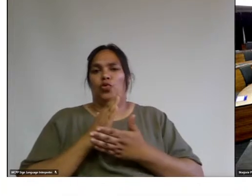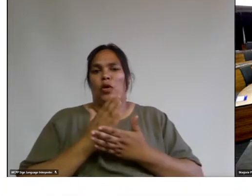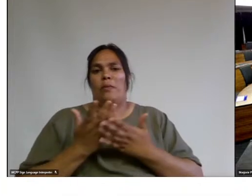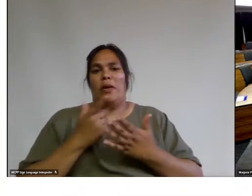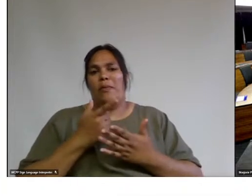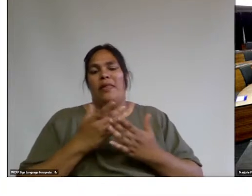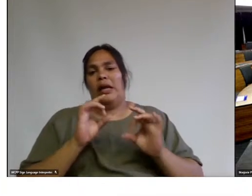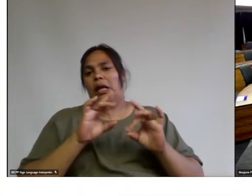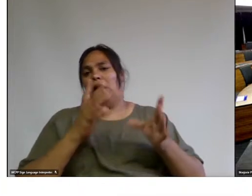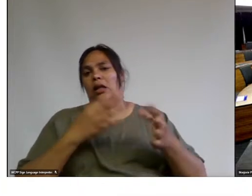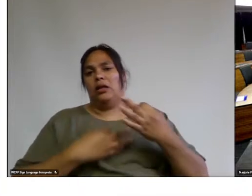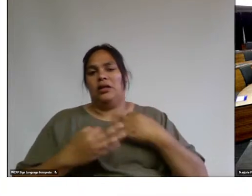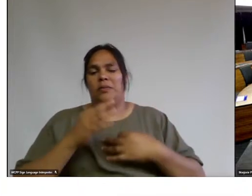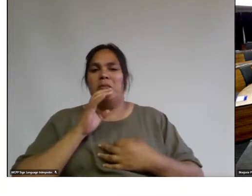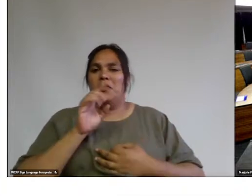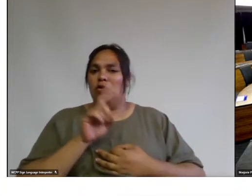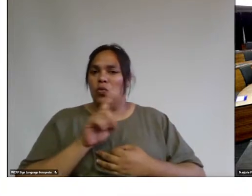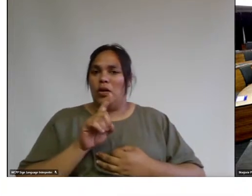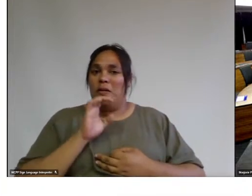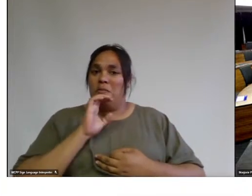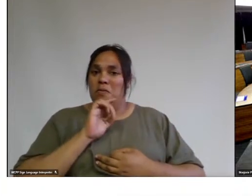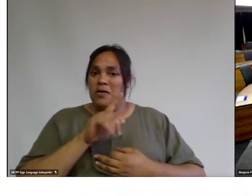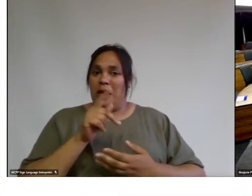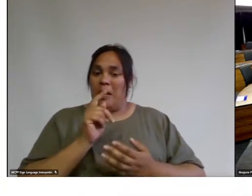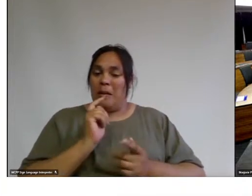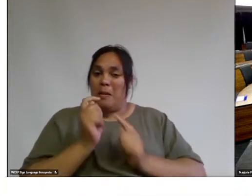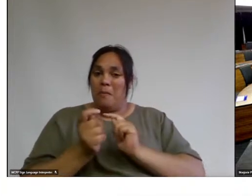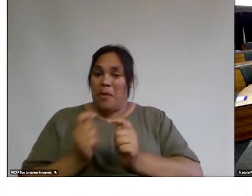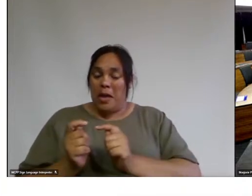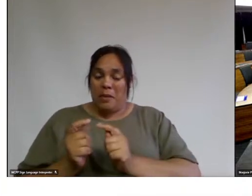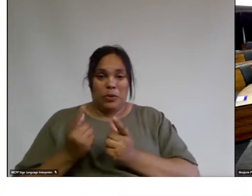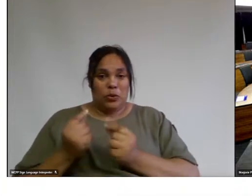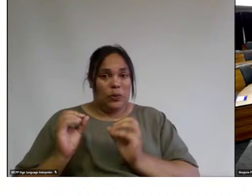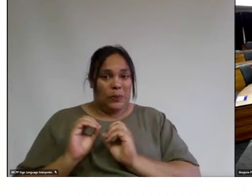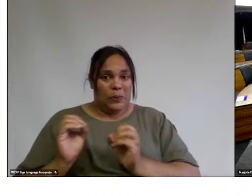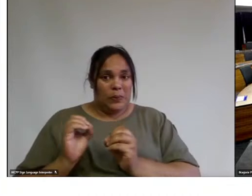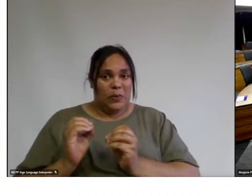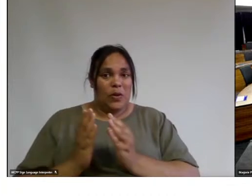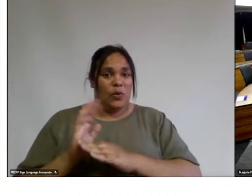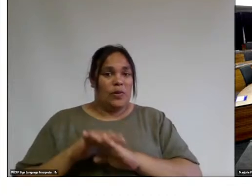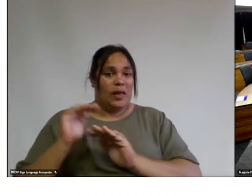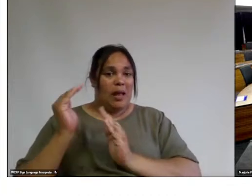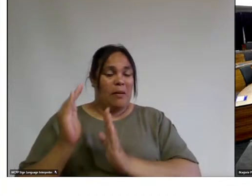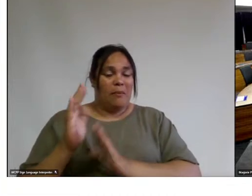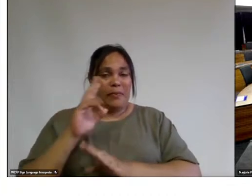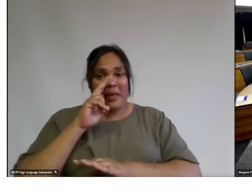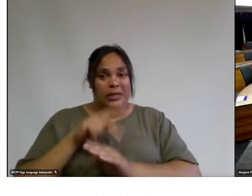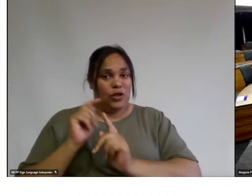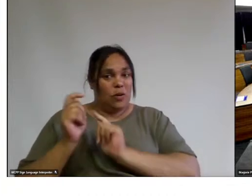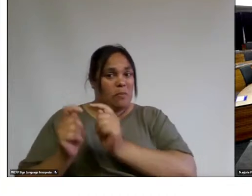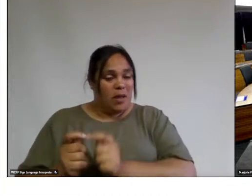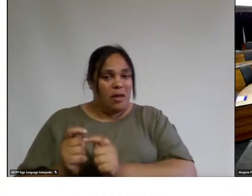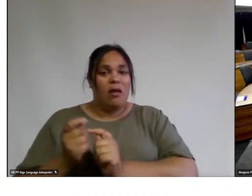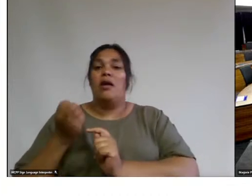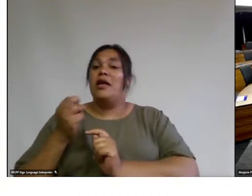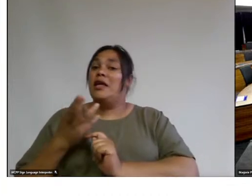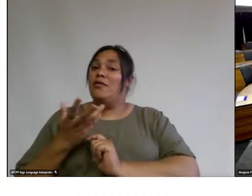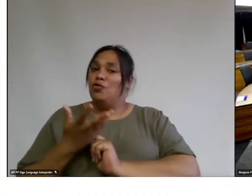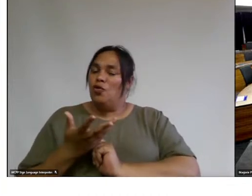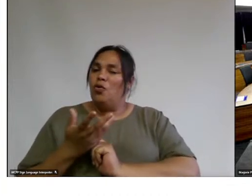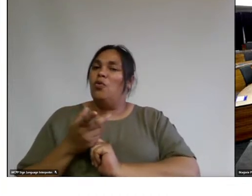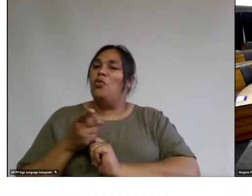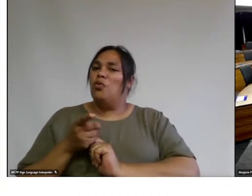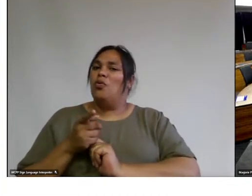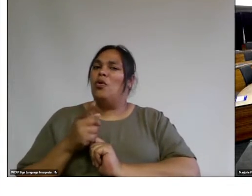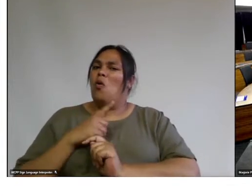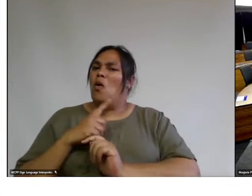be clarified. Does it mean that there were payments that were not made during the time that they needed to be made? And if so, what was